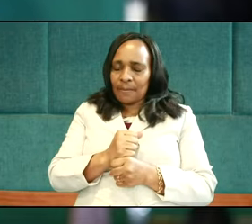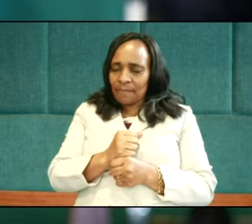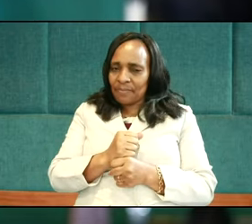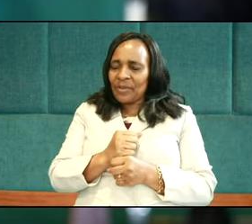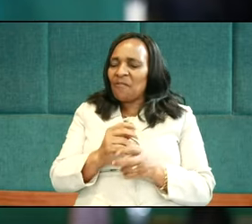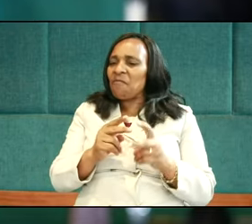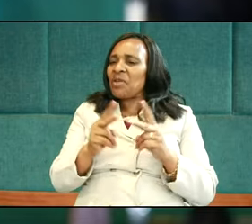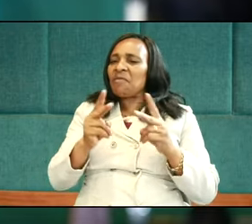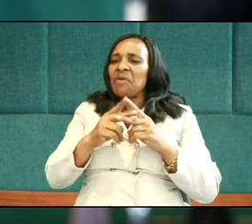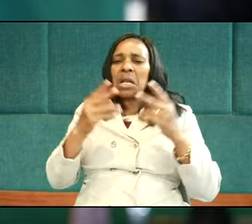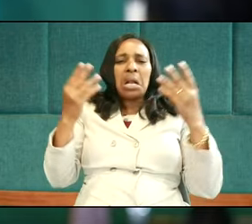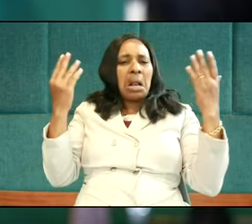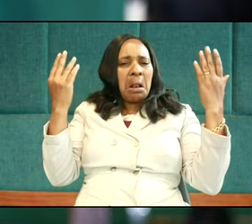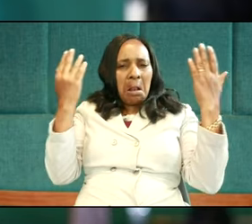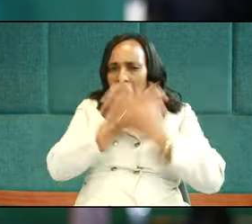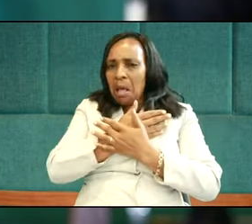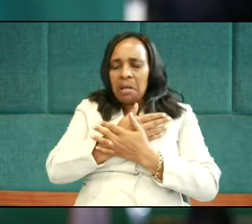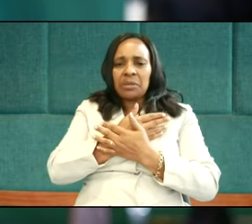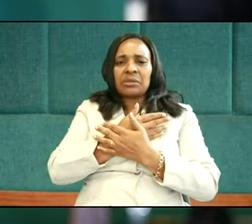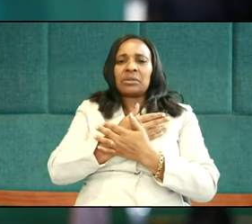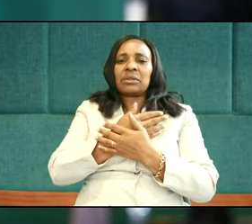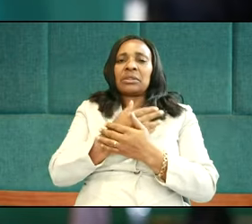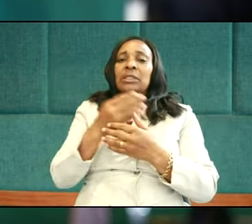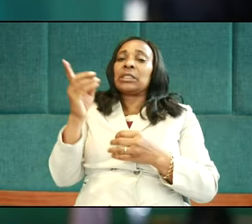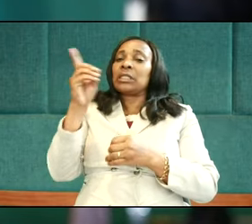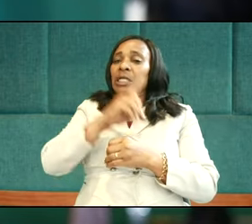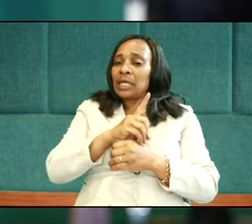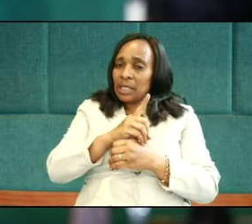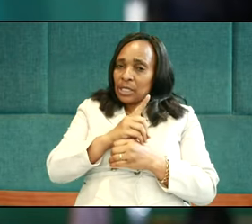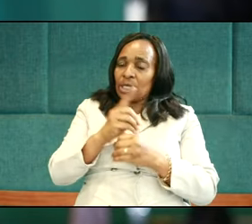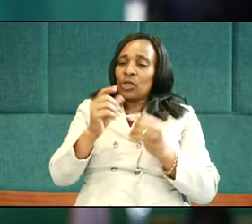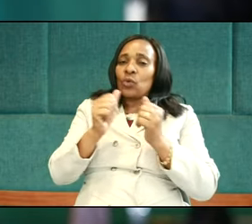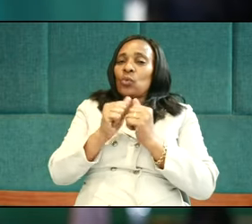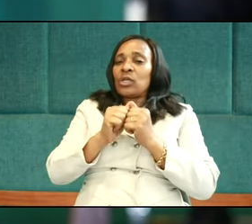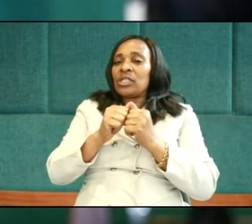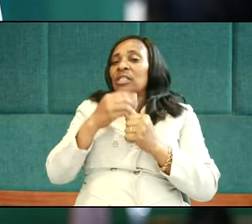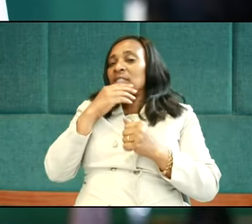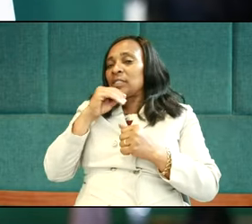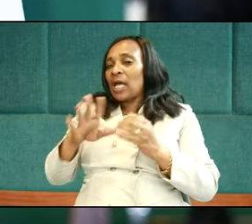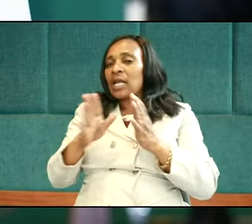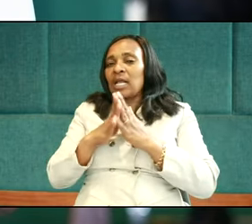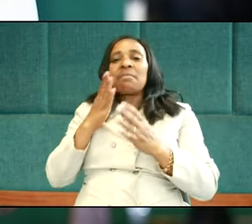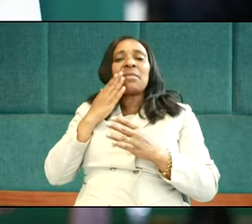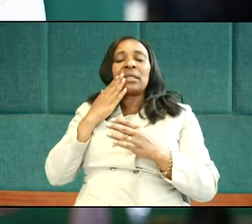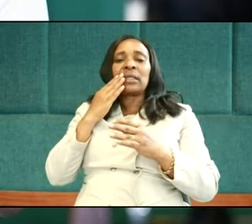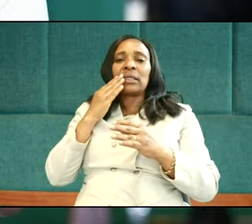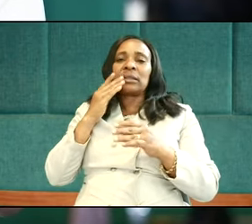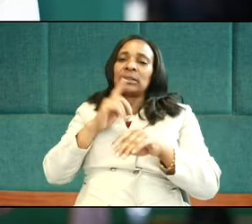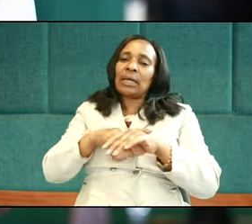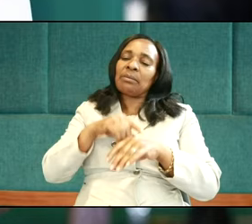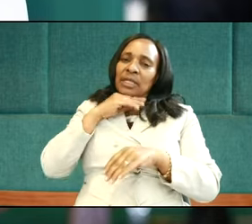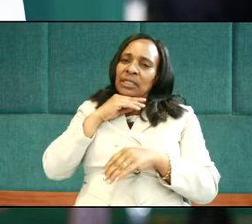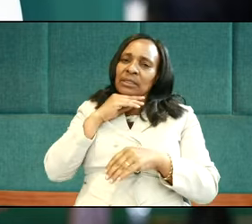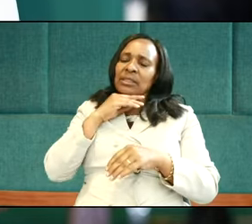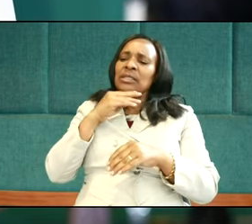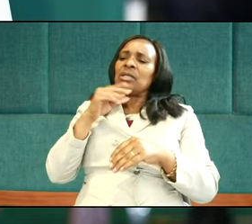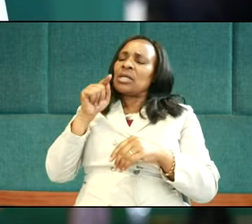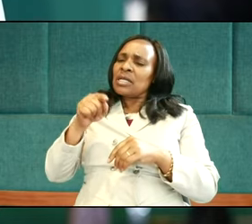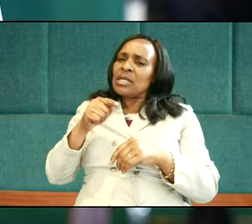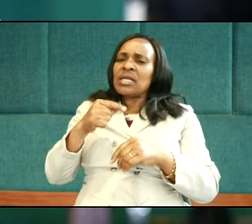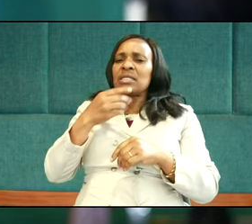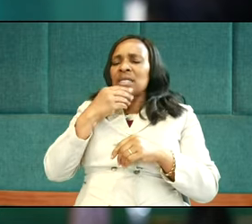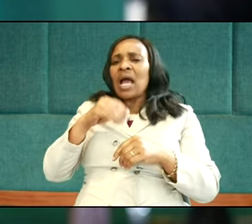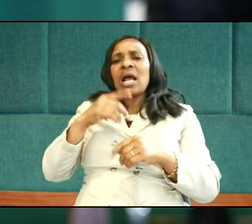was a very dark day for Sudip and the mother when father died. Sudip cried and cried mother as